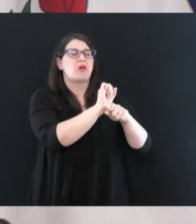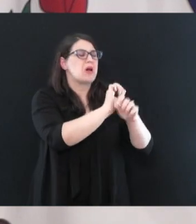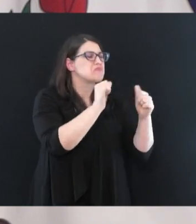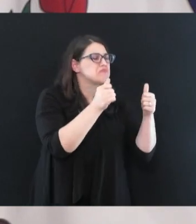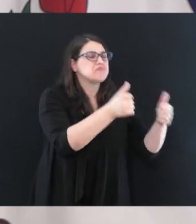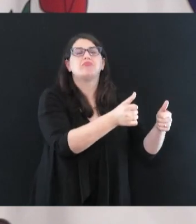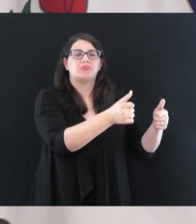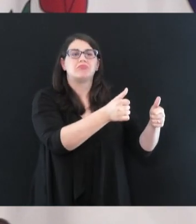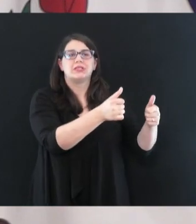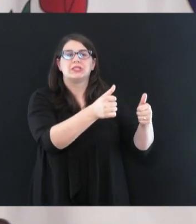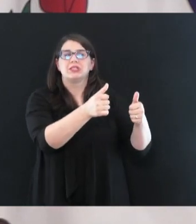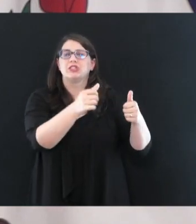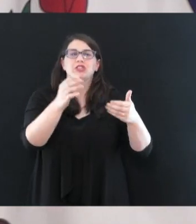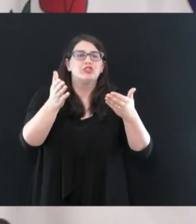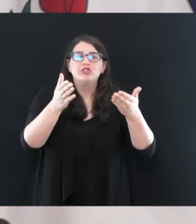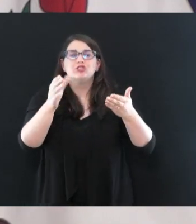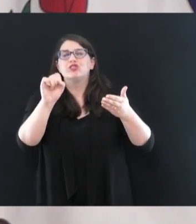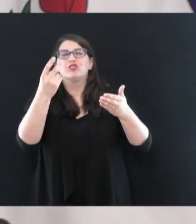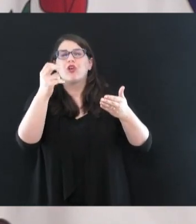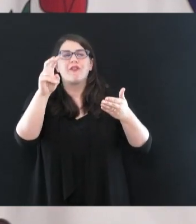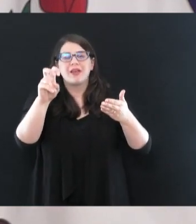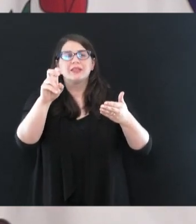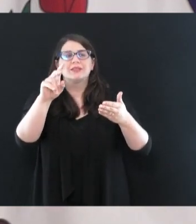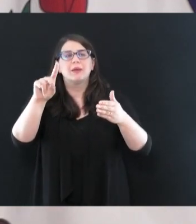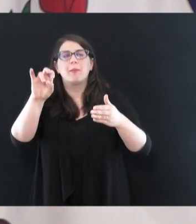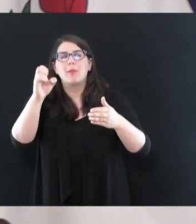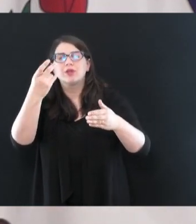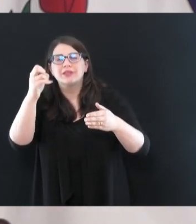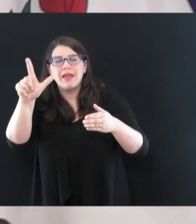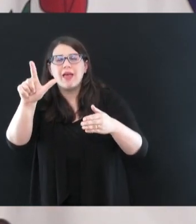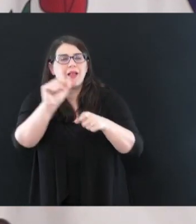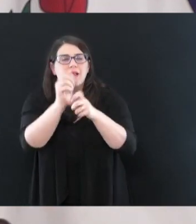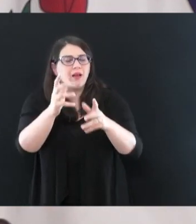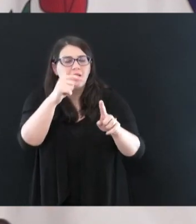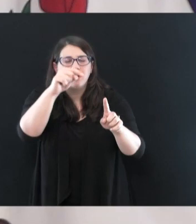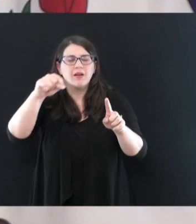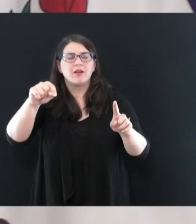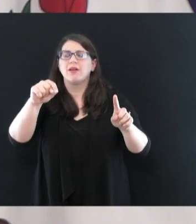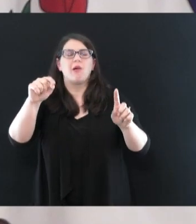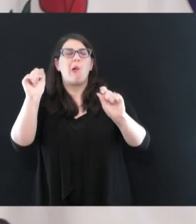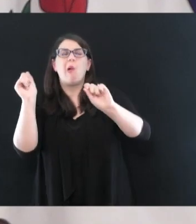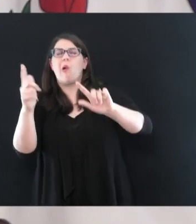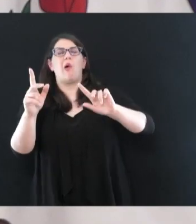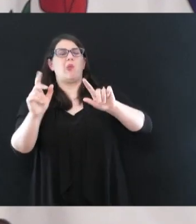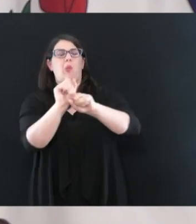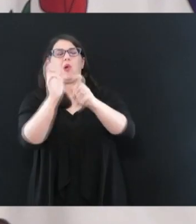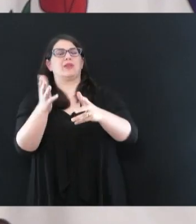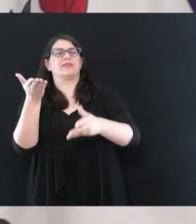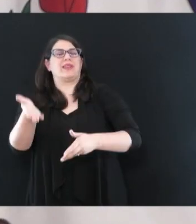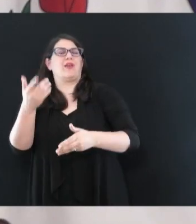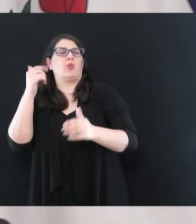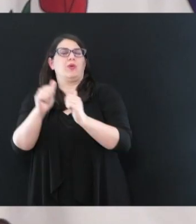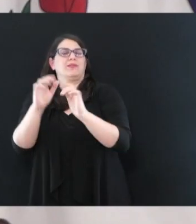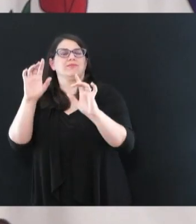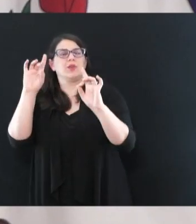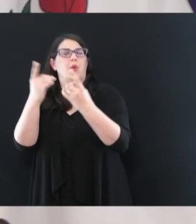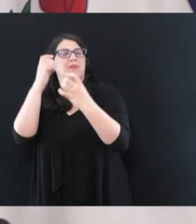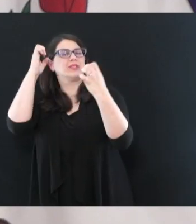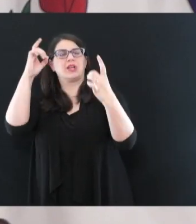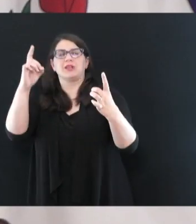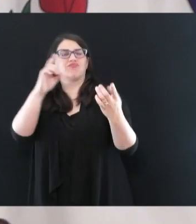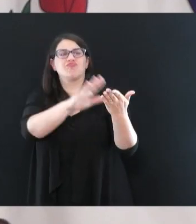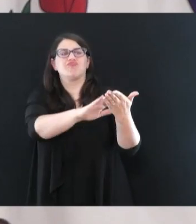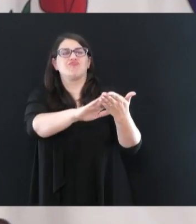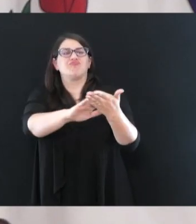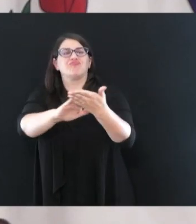the people that are in our Department of Ed and everything, they deserve to be commended in so many ways. You